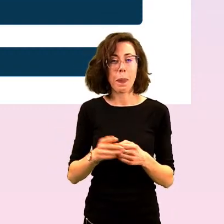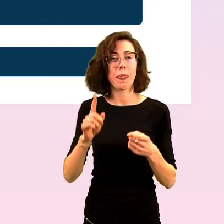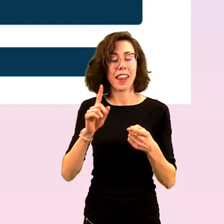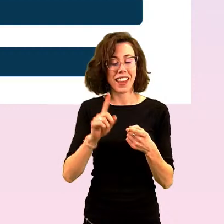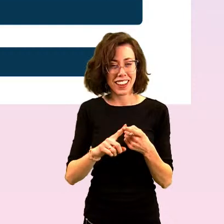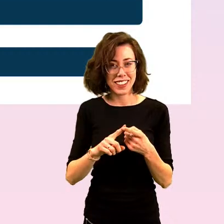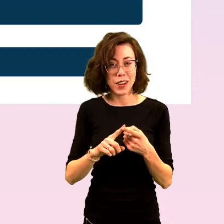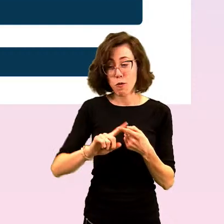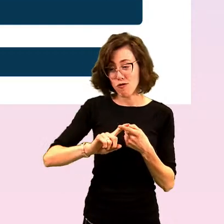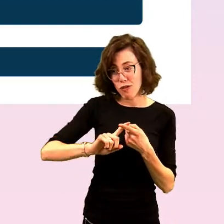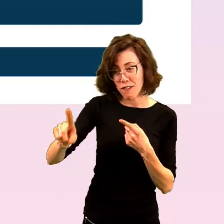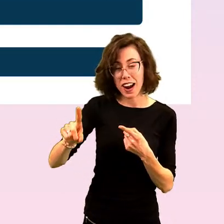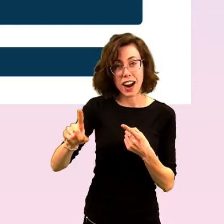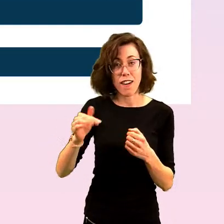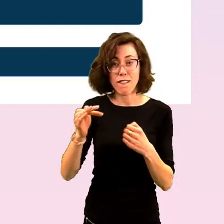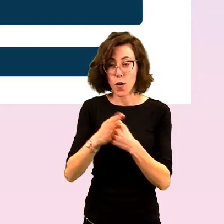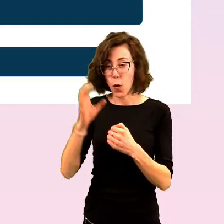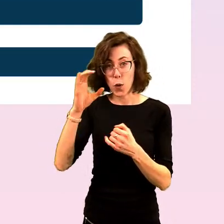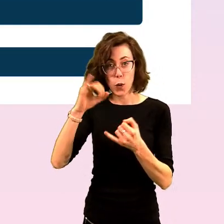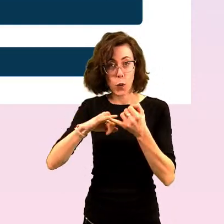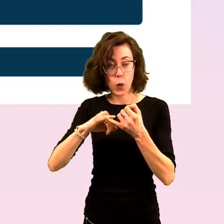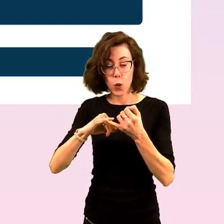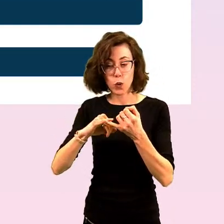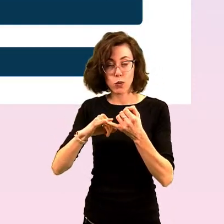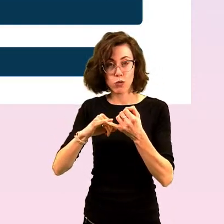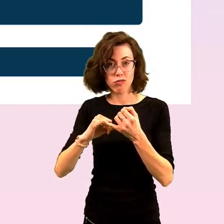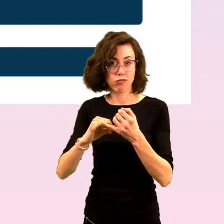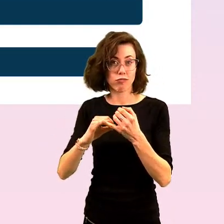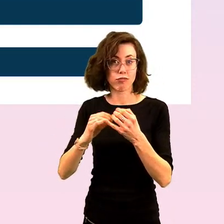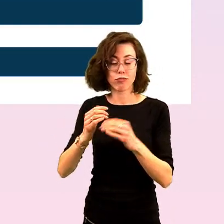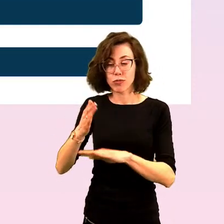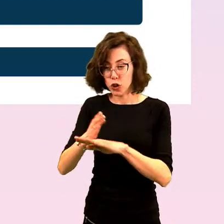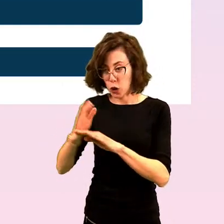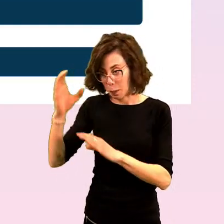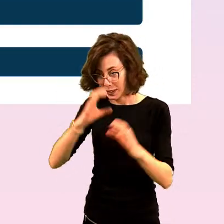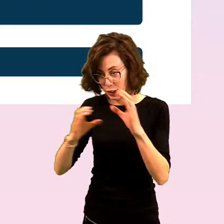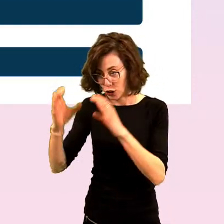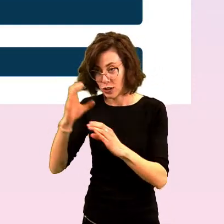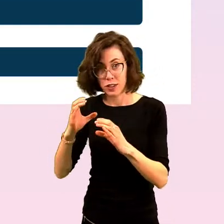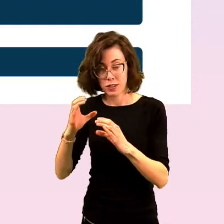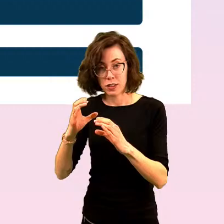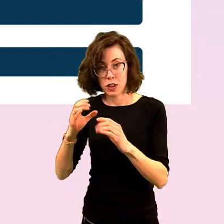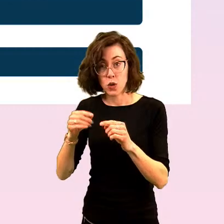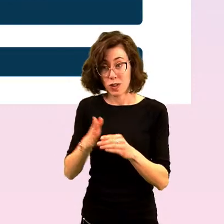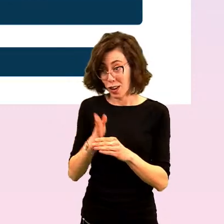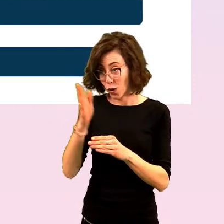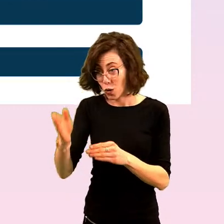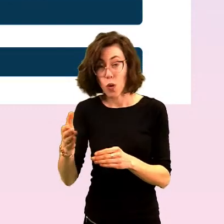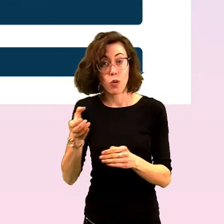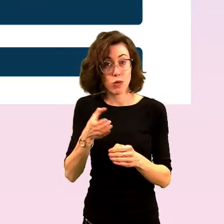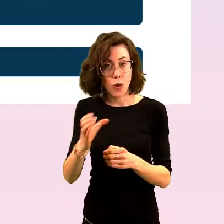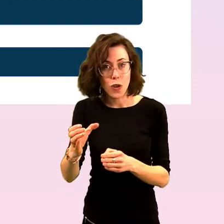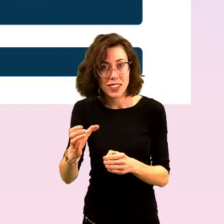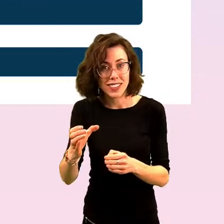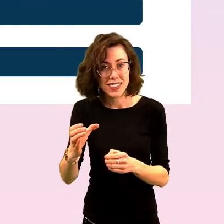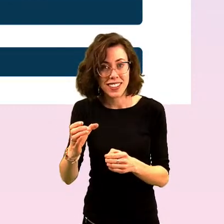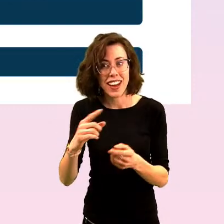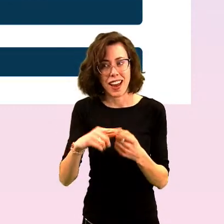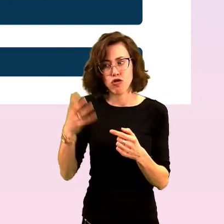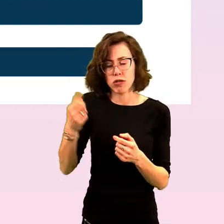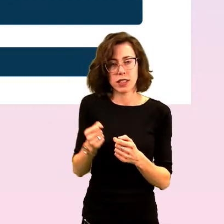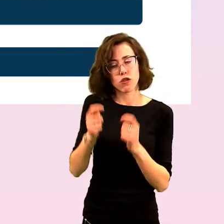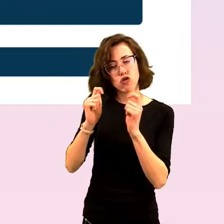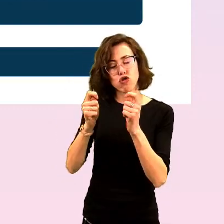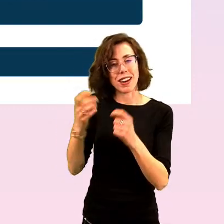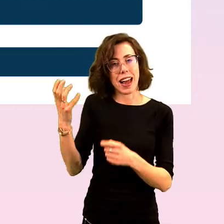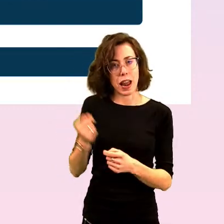job seekers. So they go directly into courses at the, and then when they are on those courses, they can get their training allowance. And their